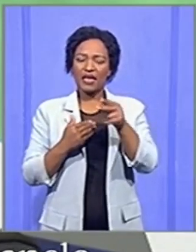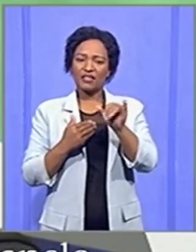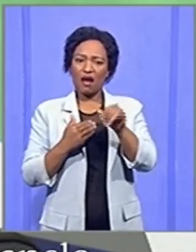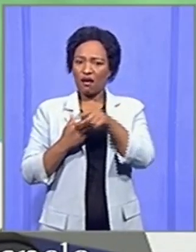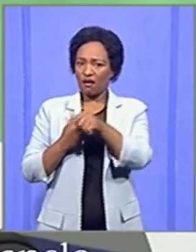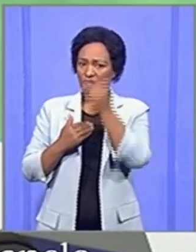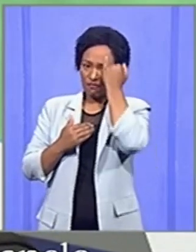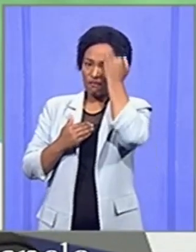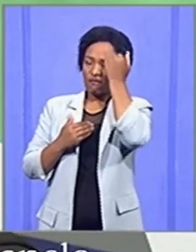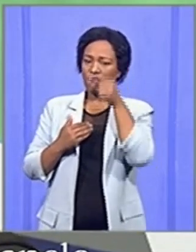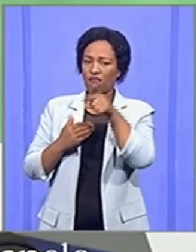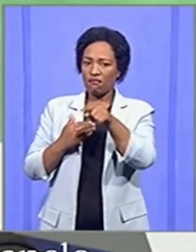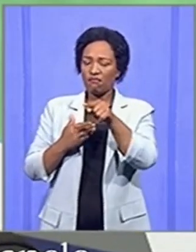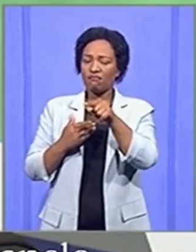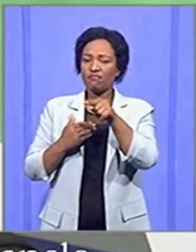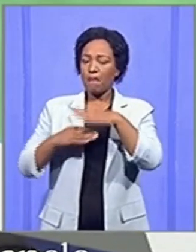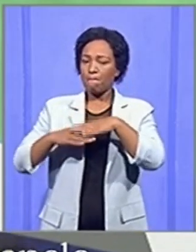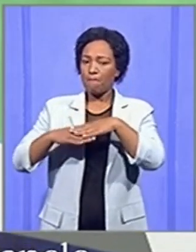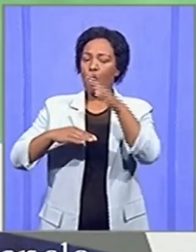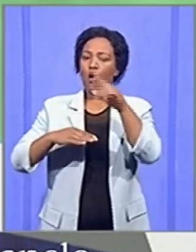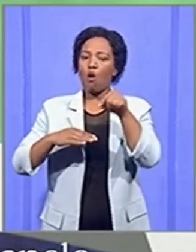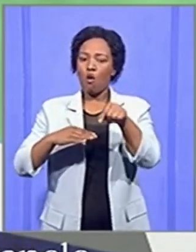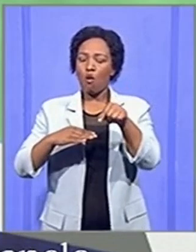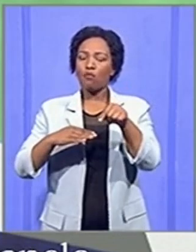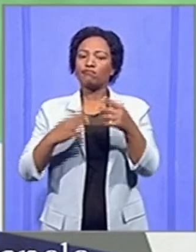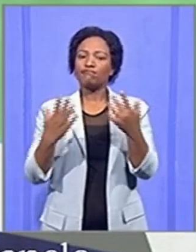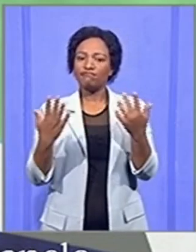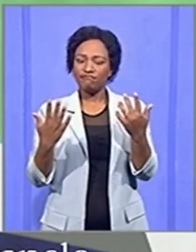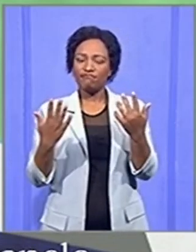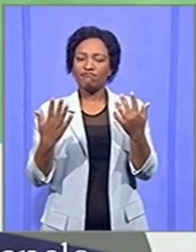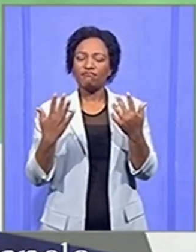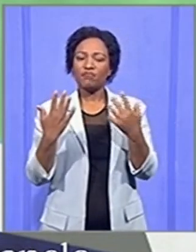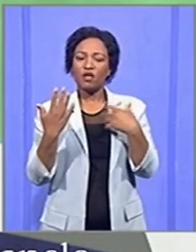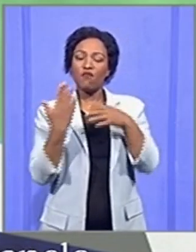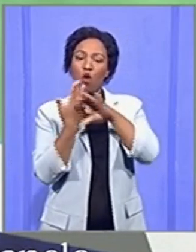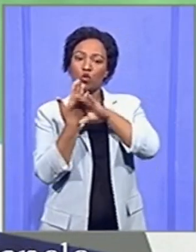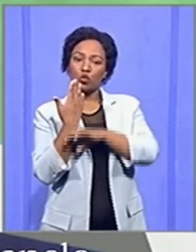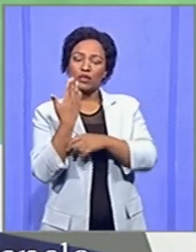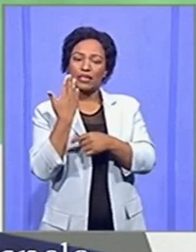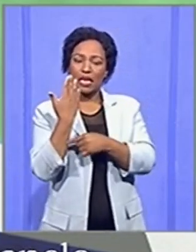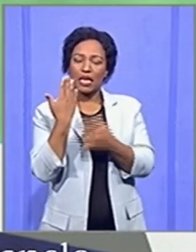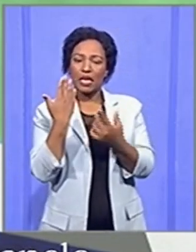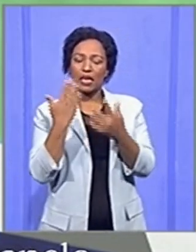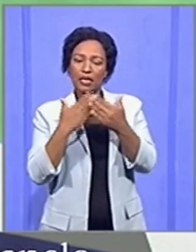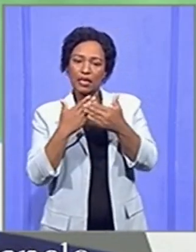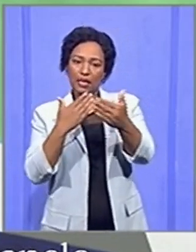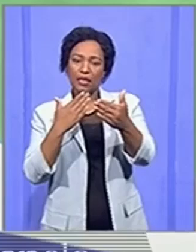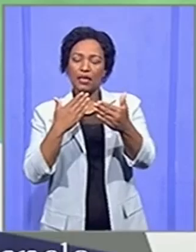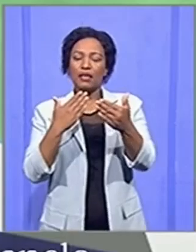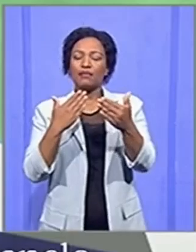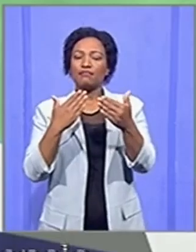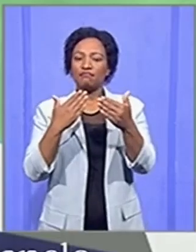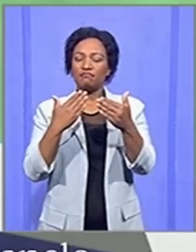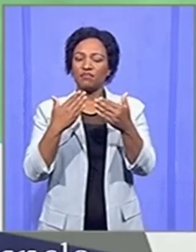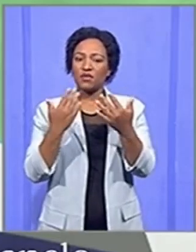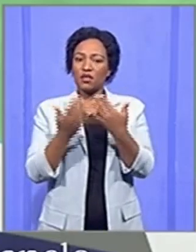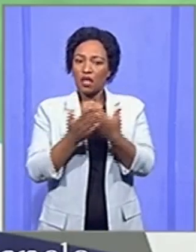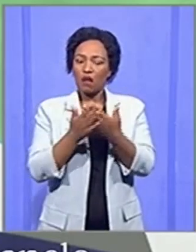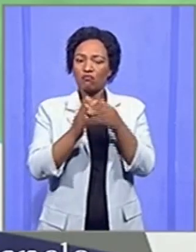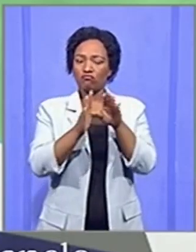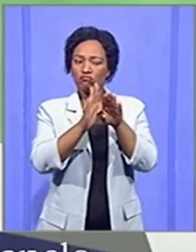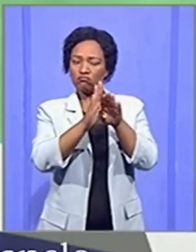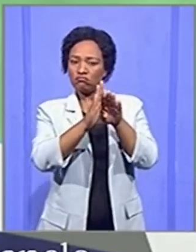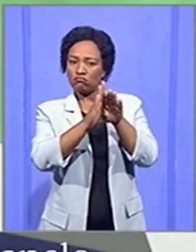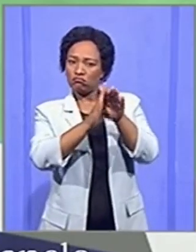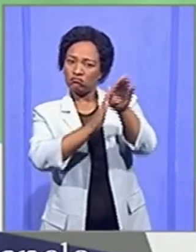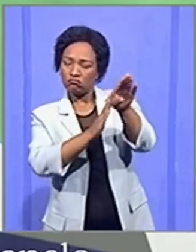further impetus and effect to our constitutional commitment to progressively